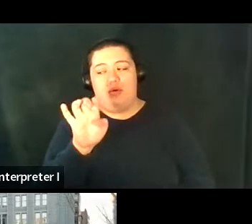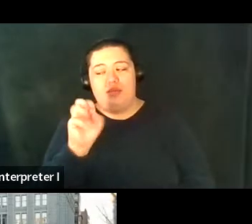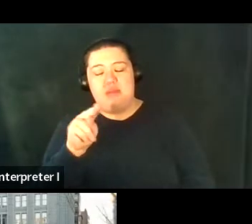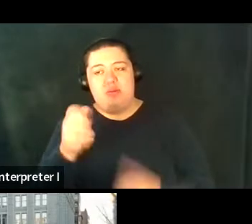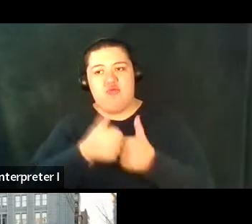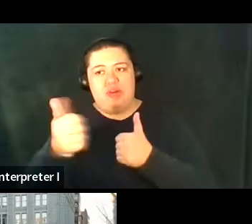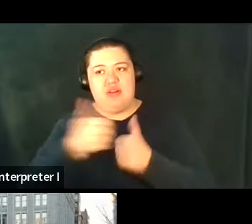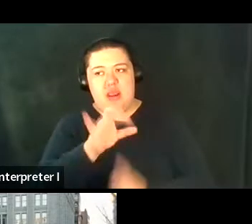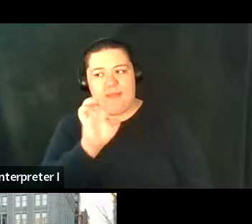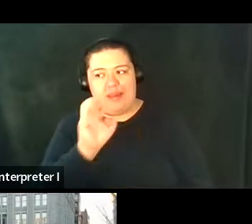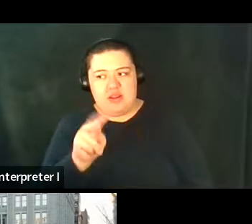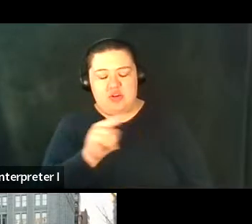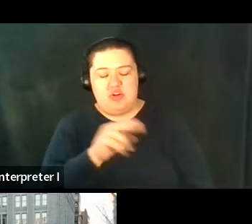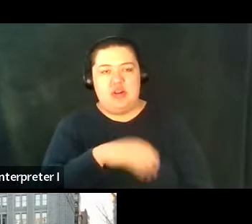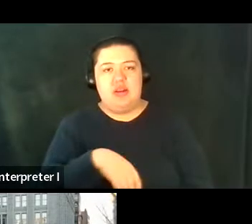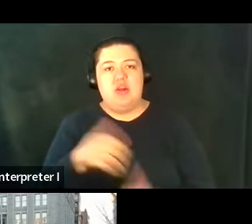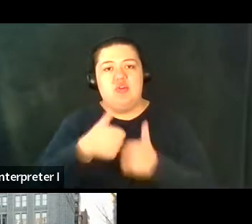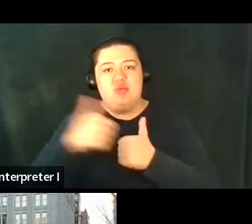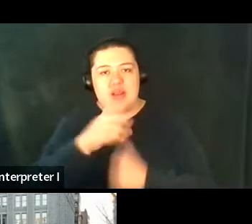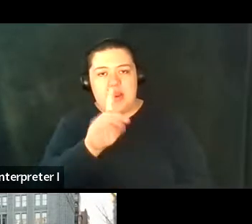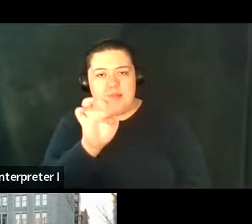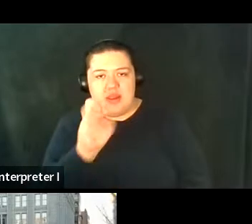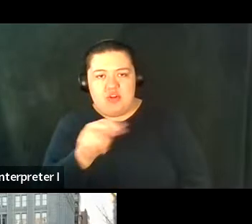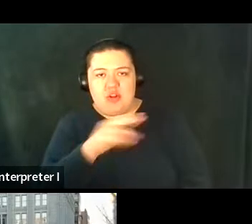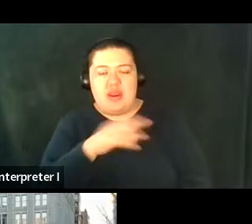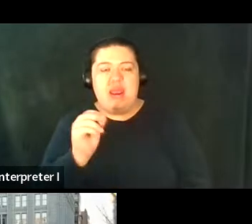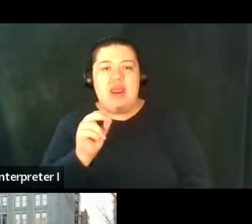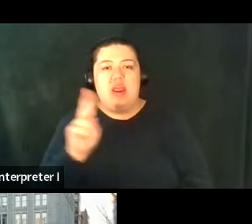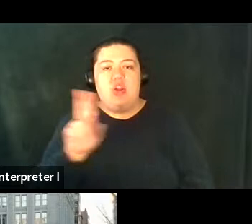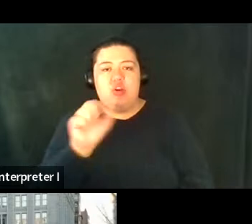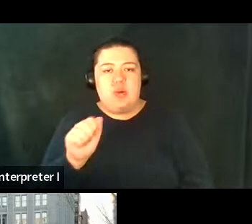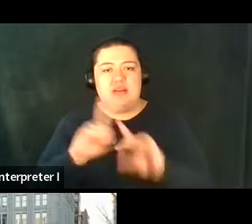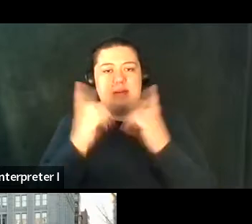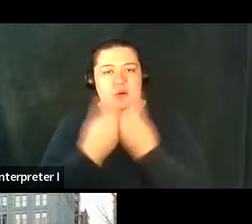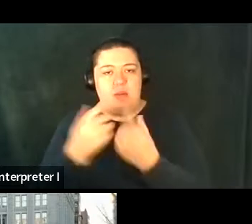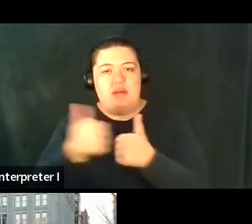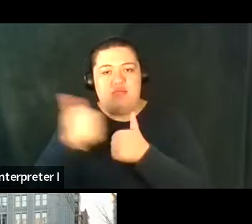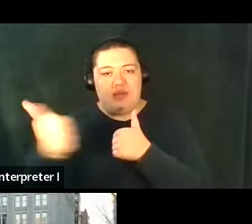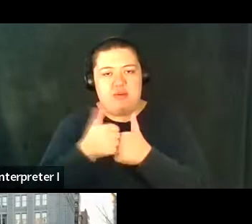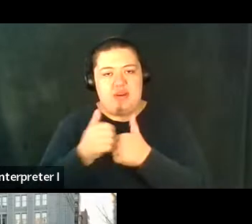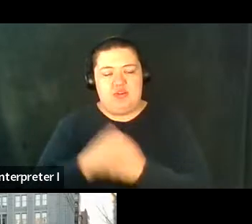Transportation Commission, and the Secretary of the U.S. Department of Transportation.